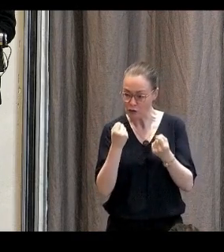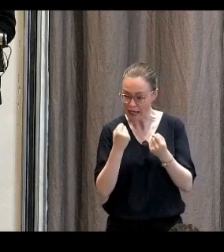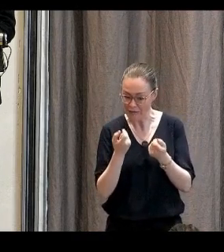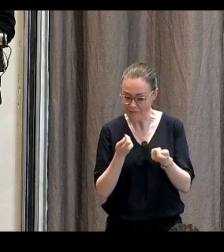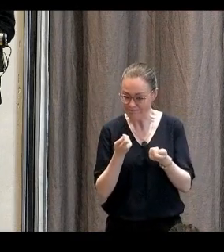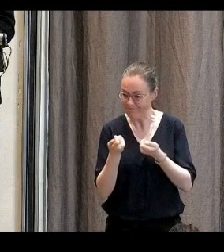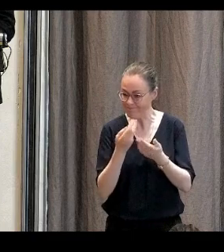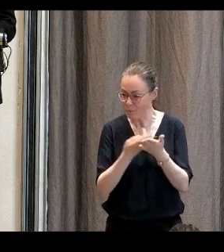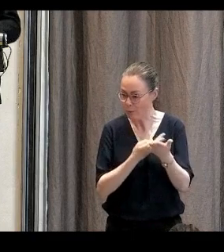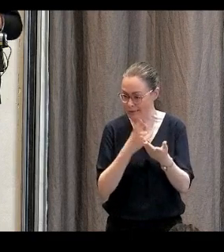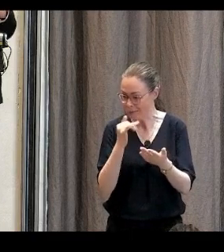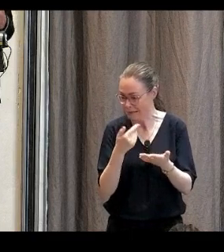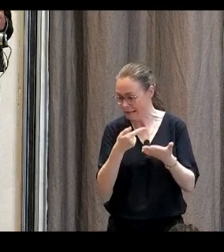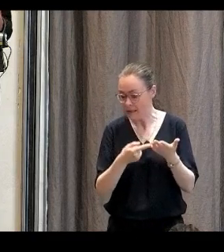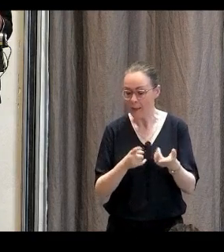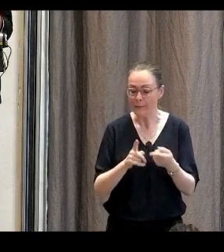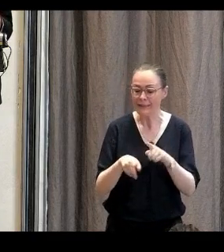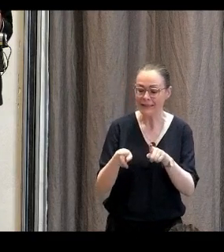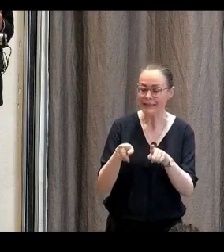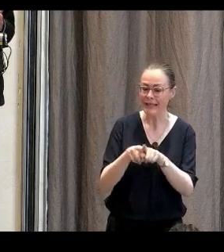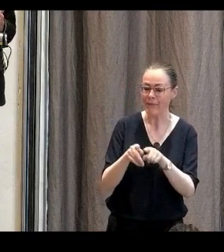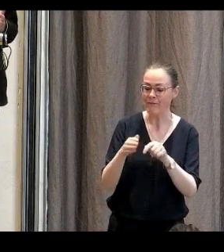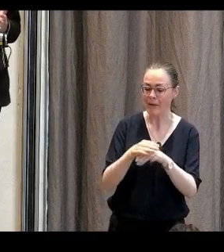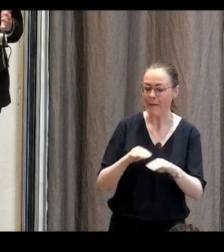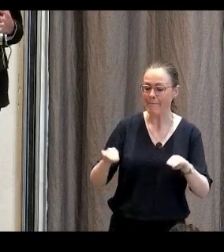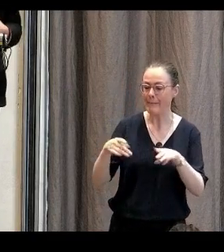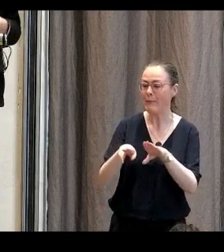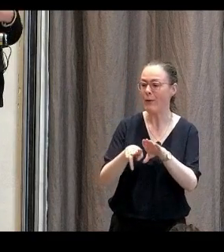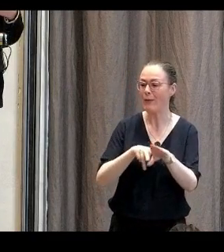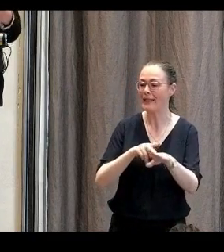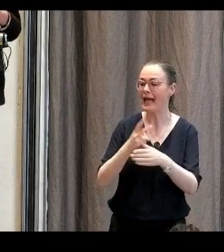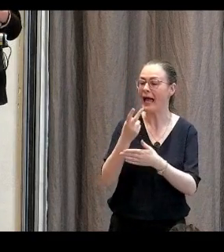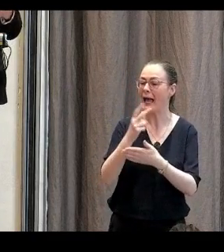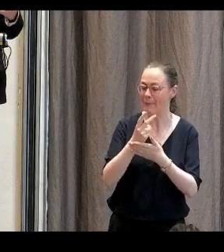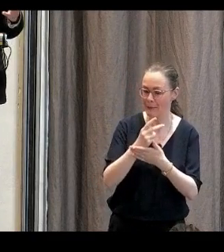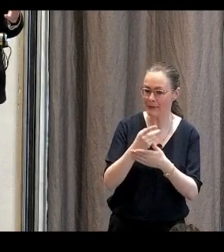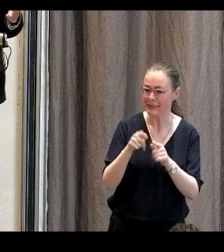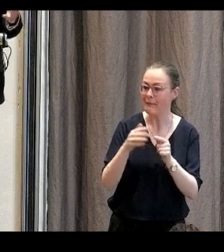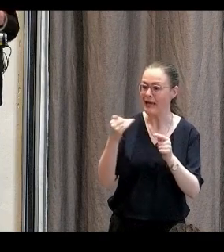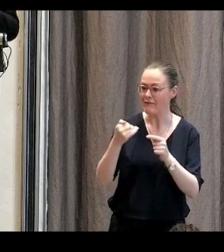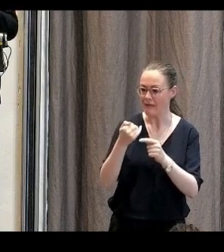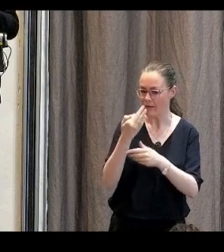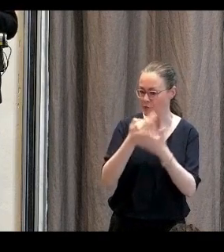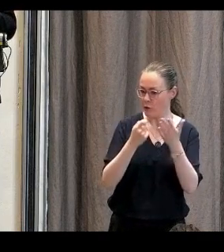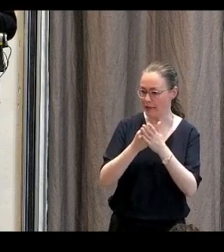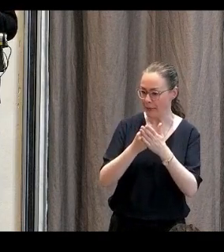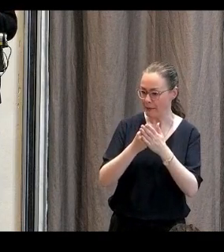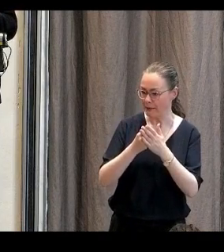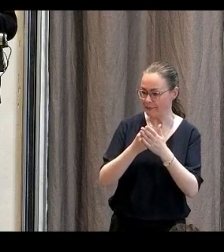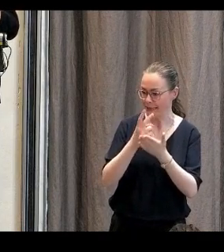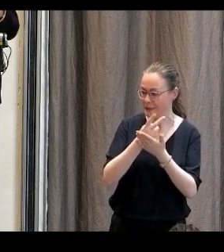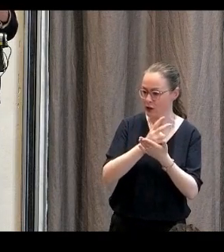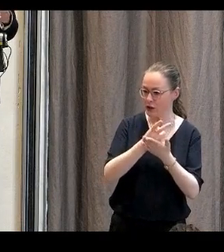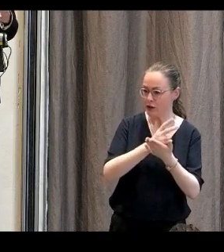what they are. And the same approach is taken for people with epilepsy that have had multiple seizures but then